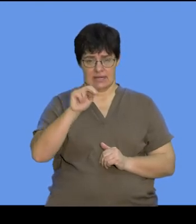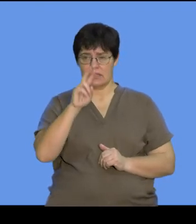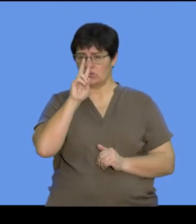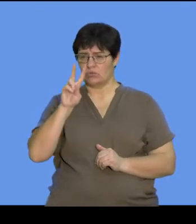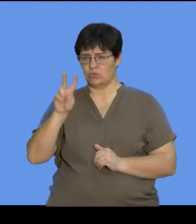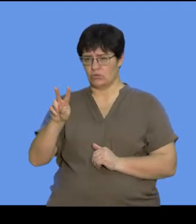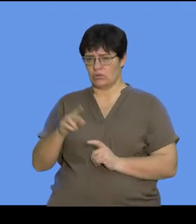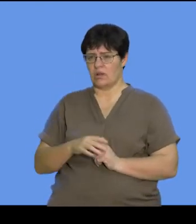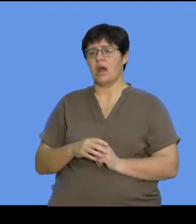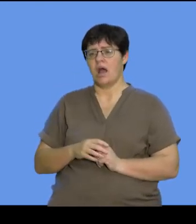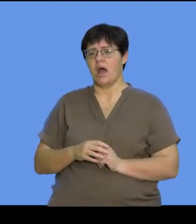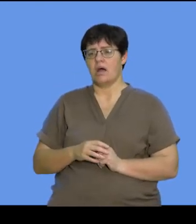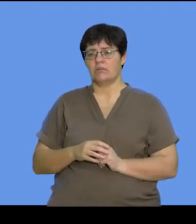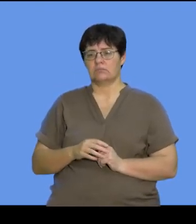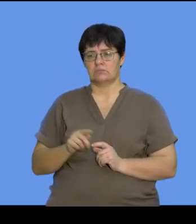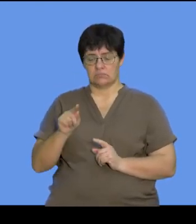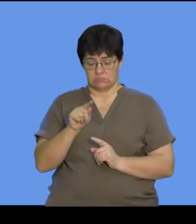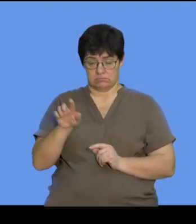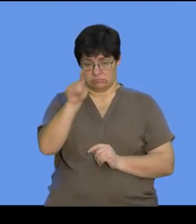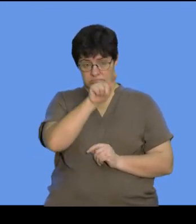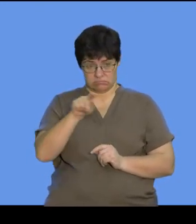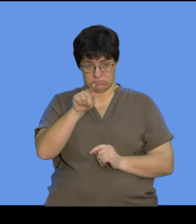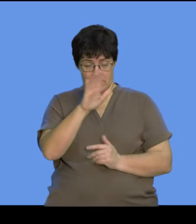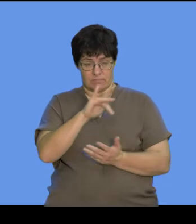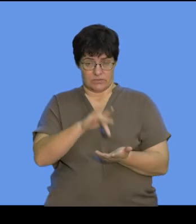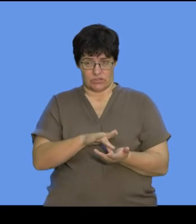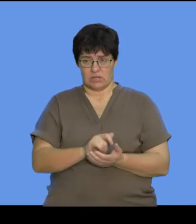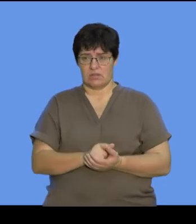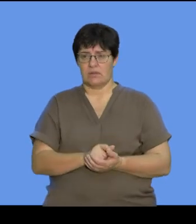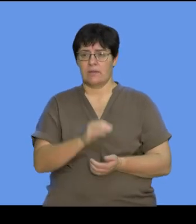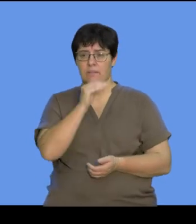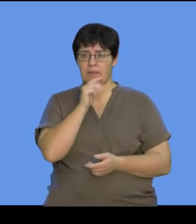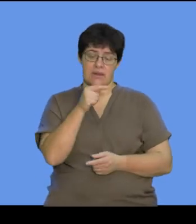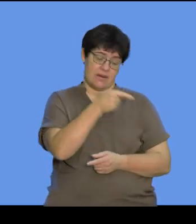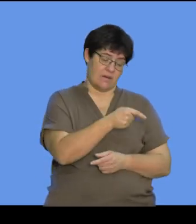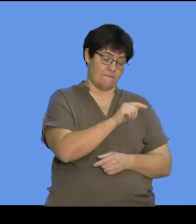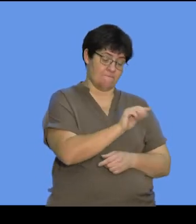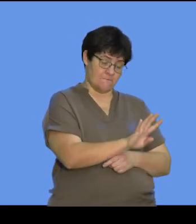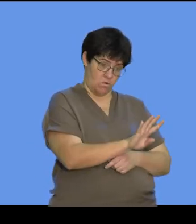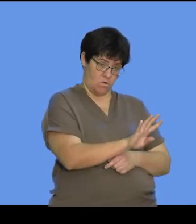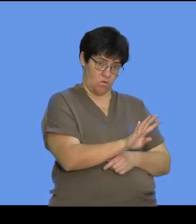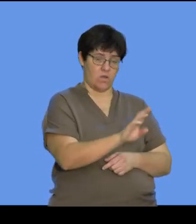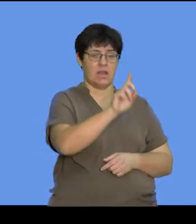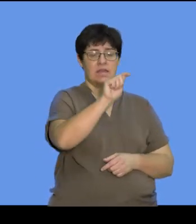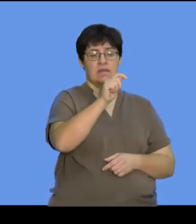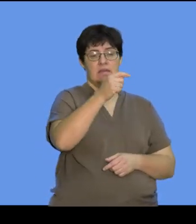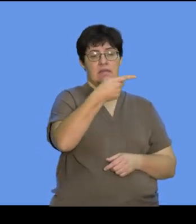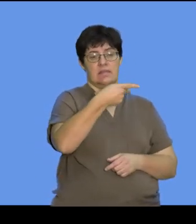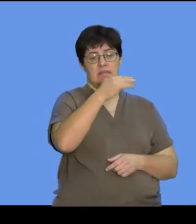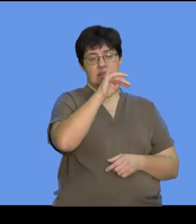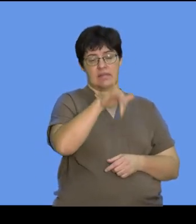if we look at adenine, which is clearly indicated at this position, it would mean that number 4 would be